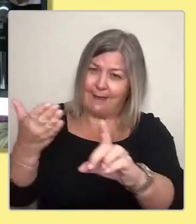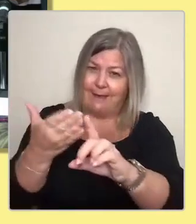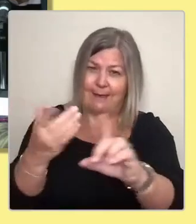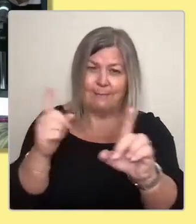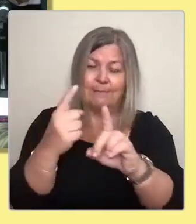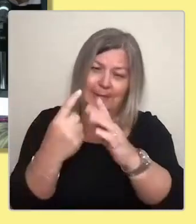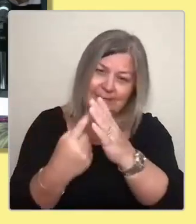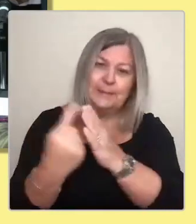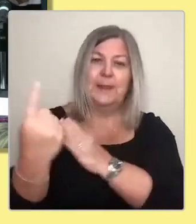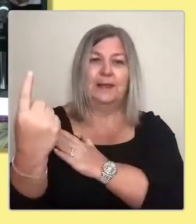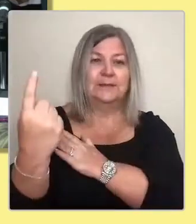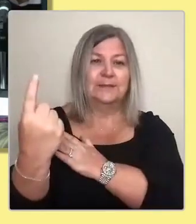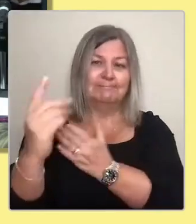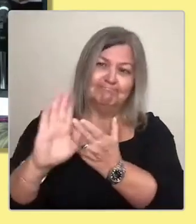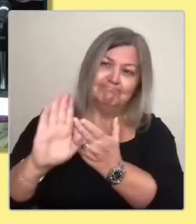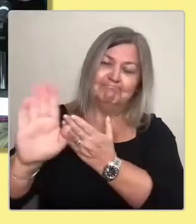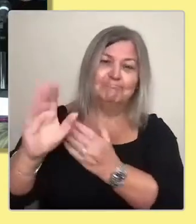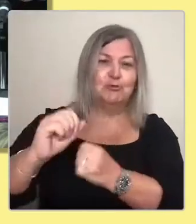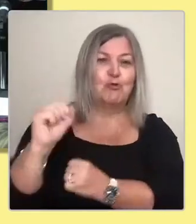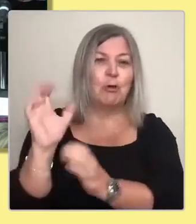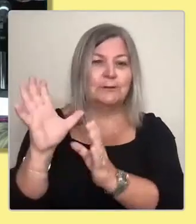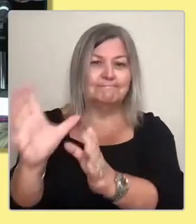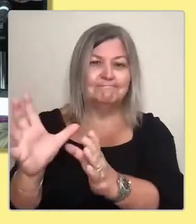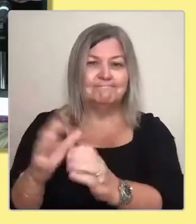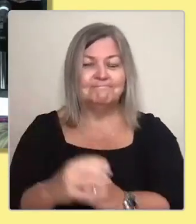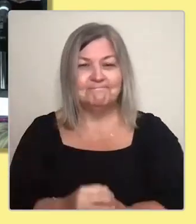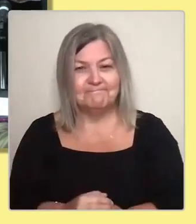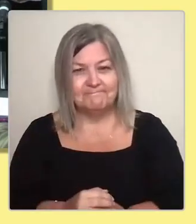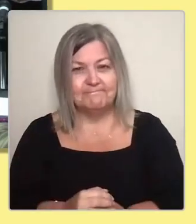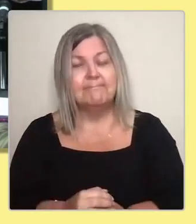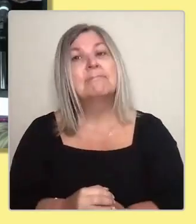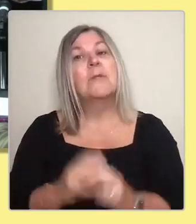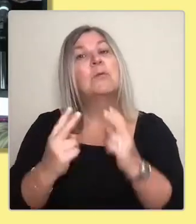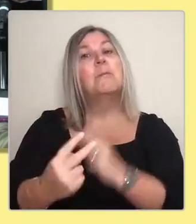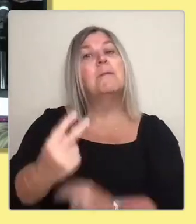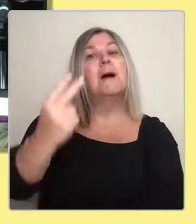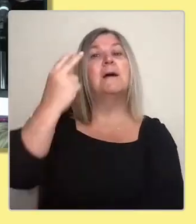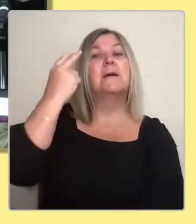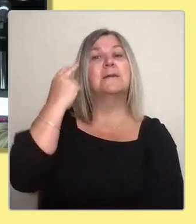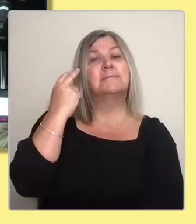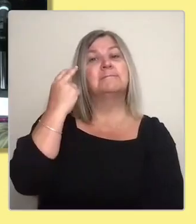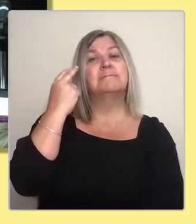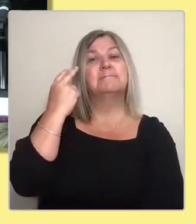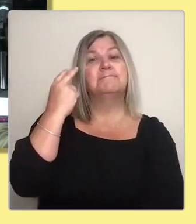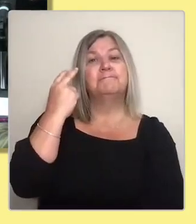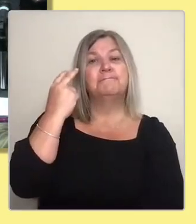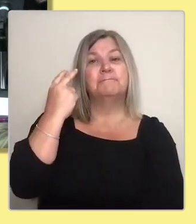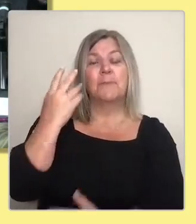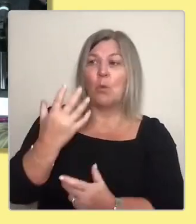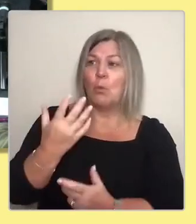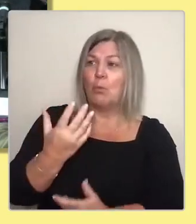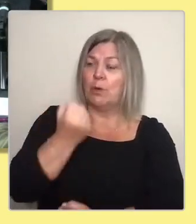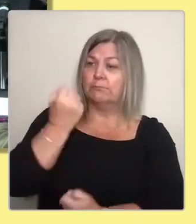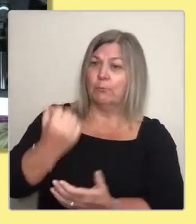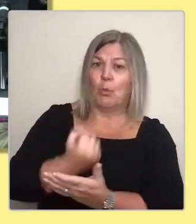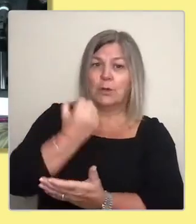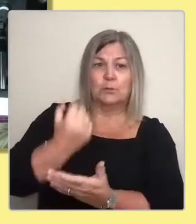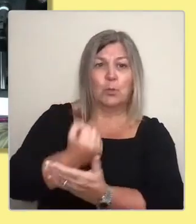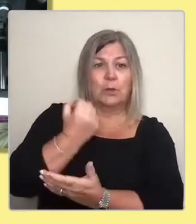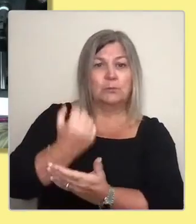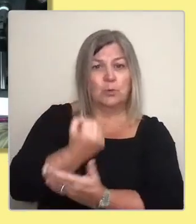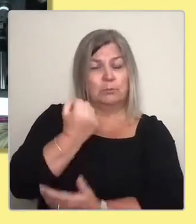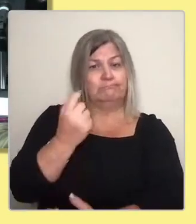back at the successive victories that the SNP has had, victories that have been delivered by your hard